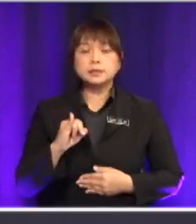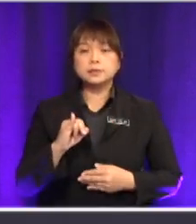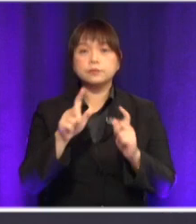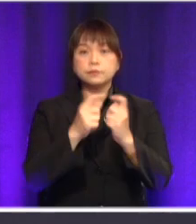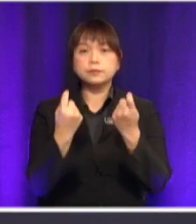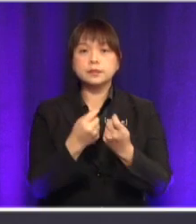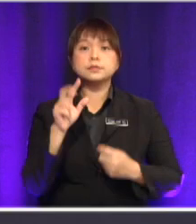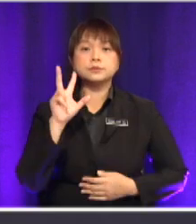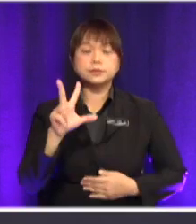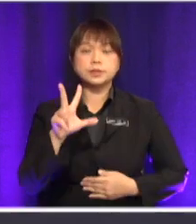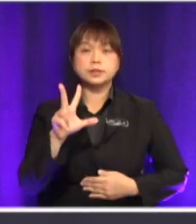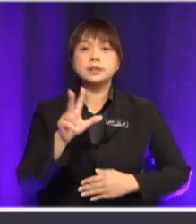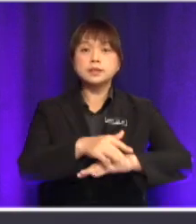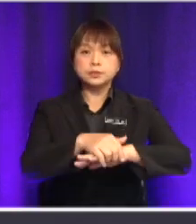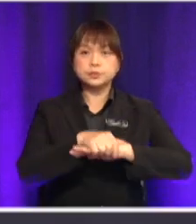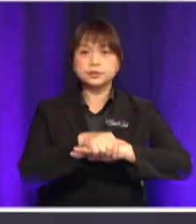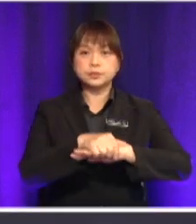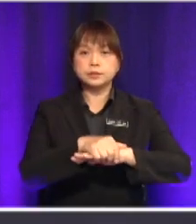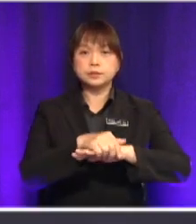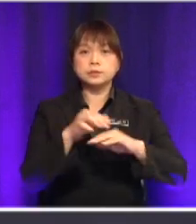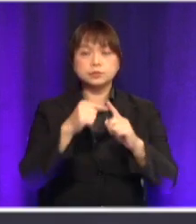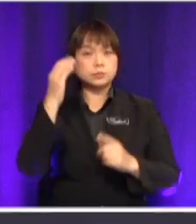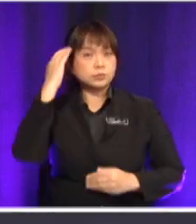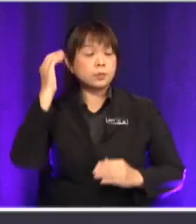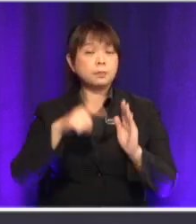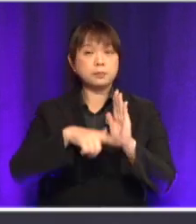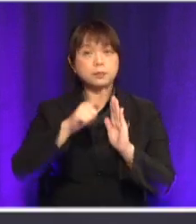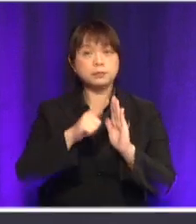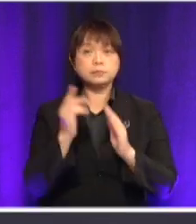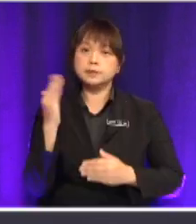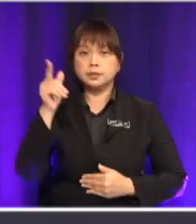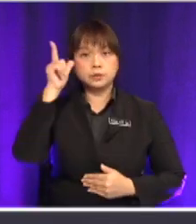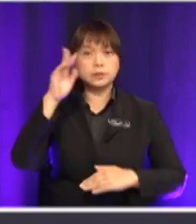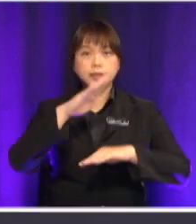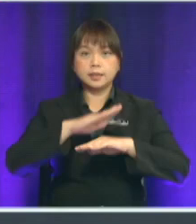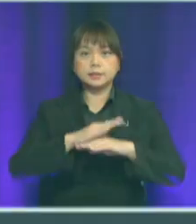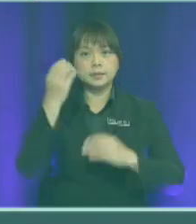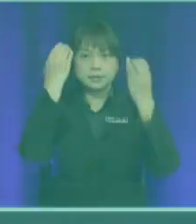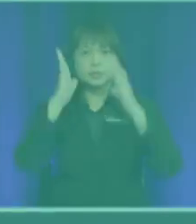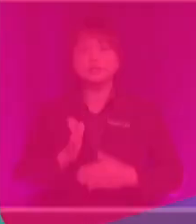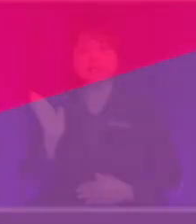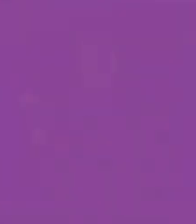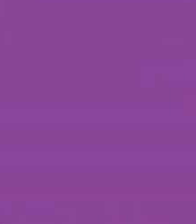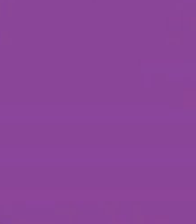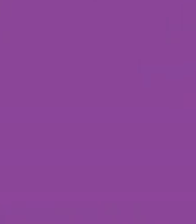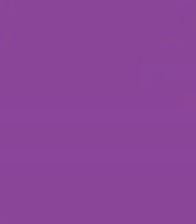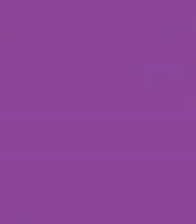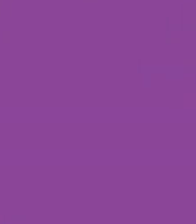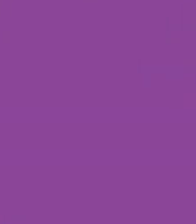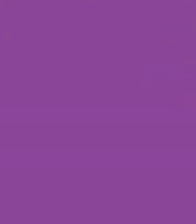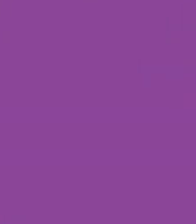3 pupils. And to know more about our topic, let's first take a look at the teacher's profile.